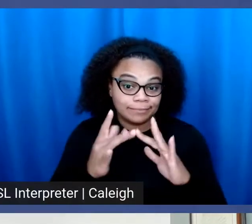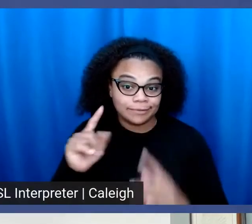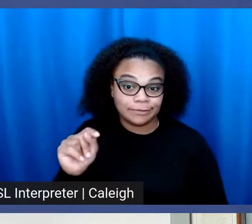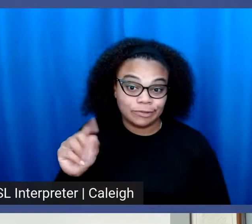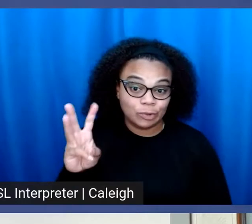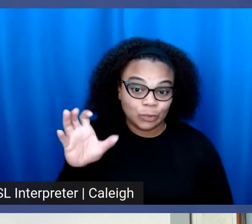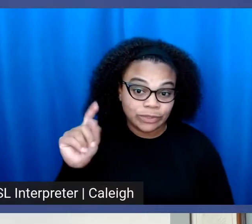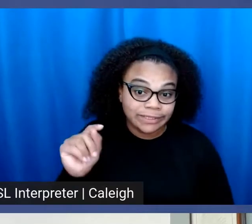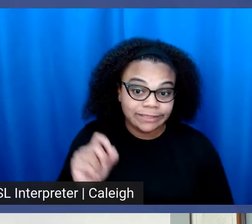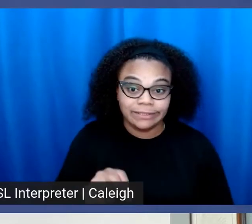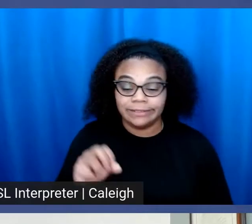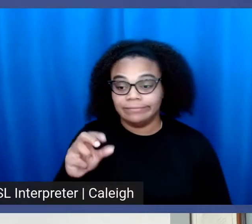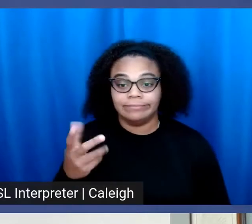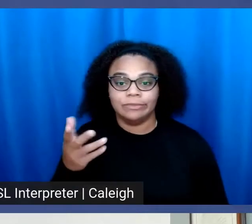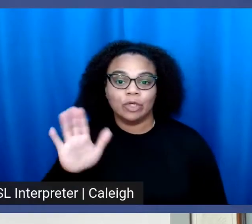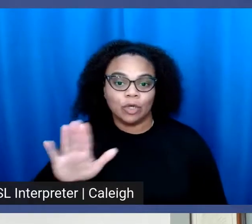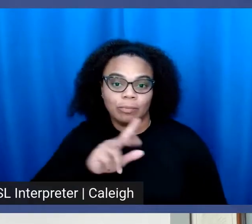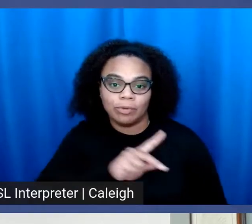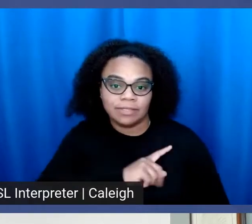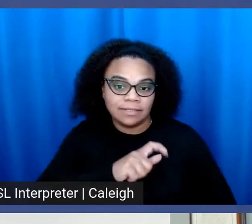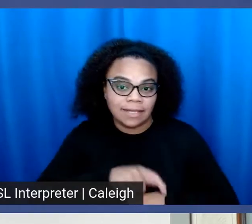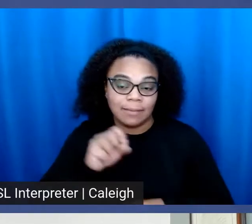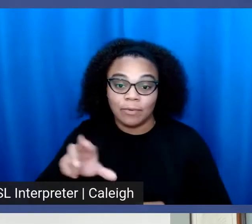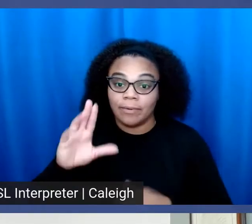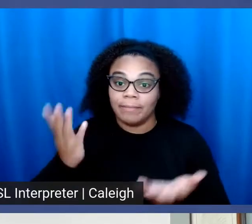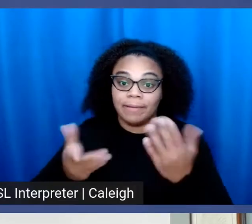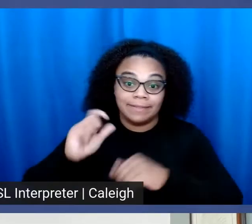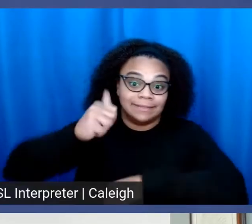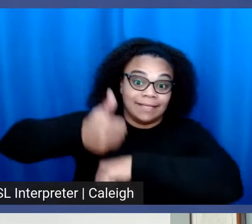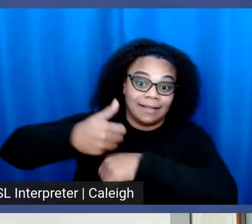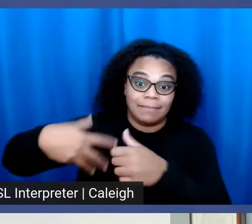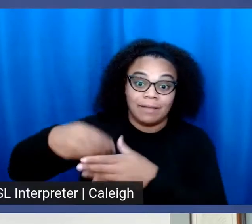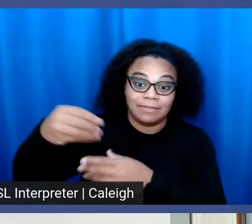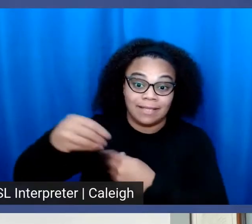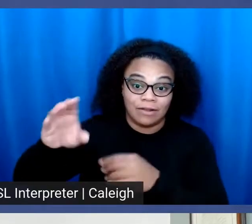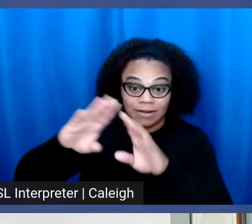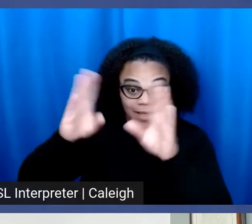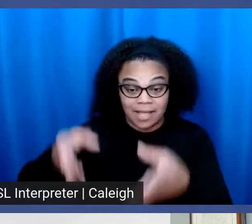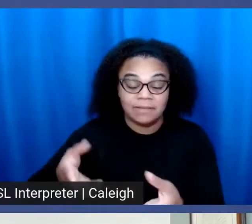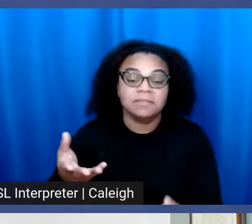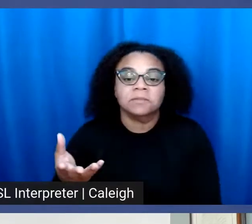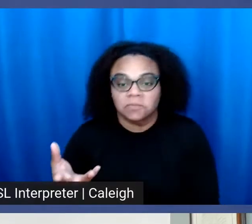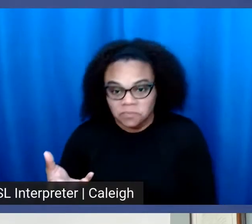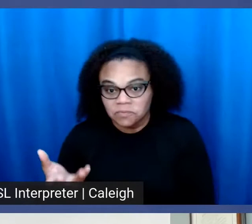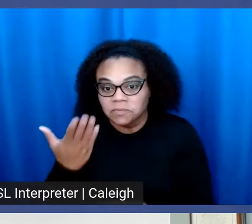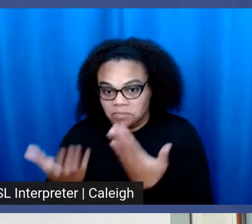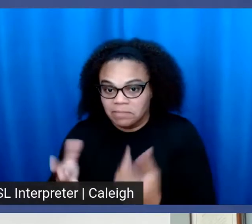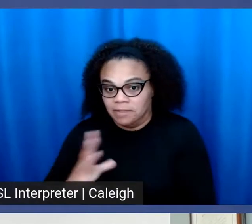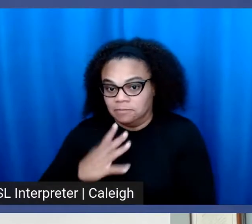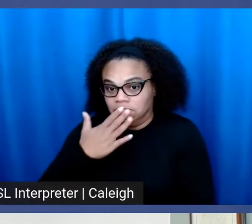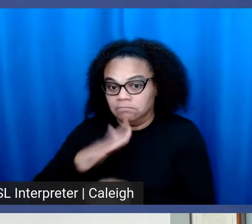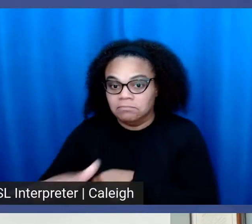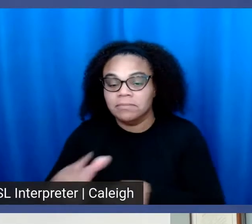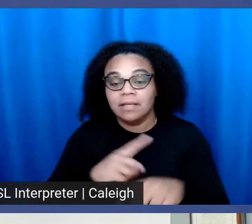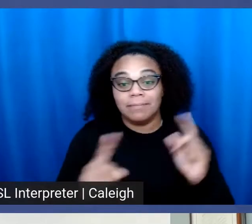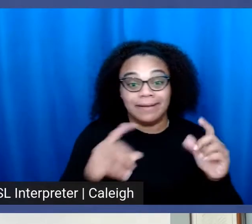her own time or had put up this display outside of her house, that's one thing. But in the classroom, unlike in the college context, the K-12 teacher